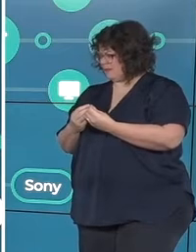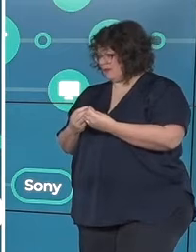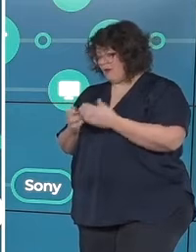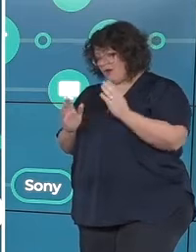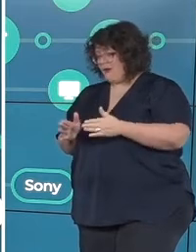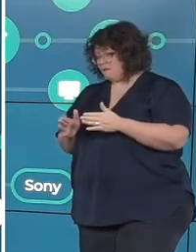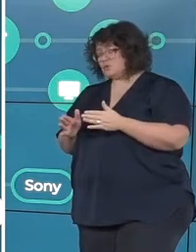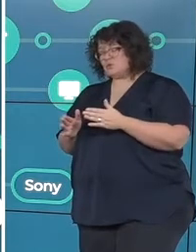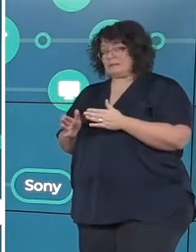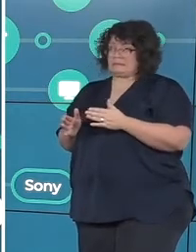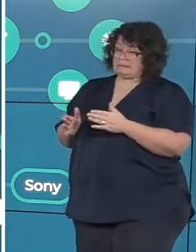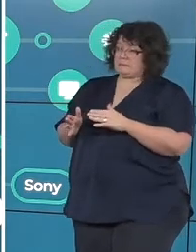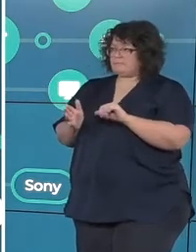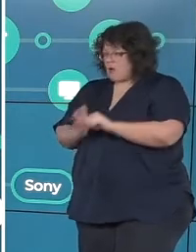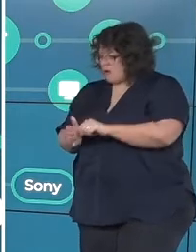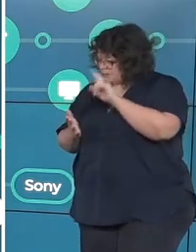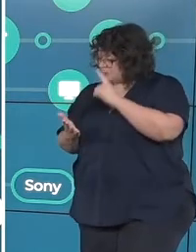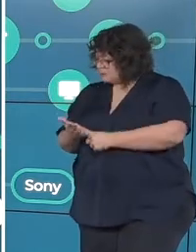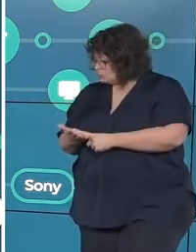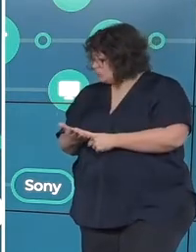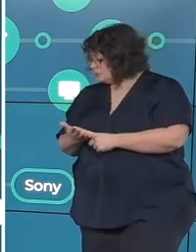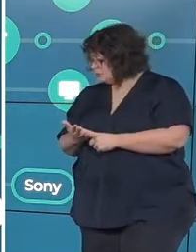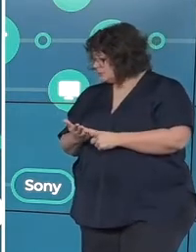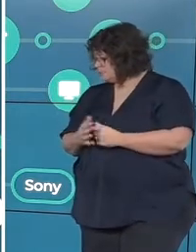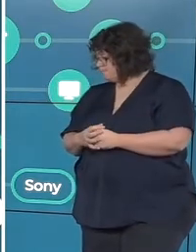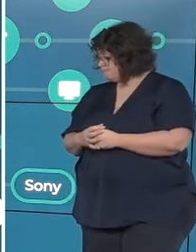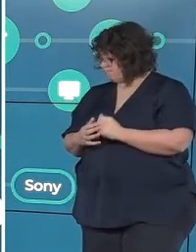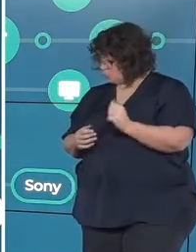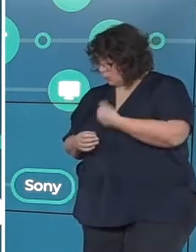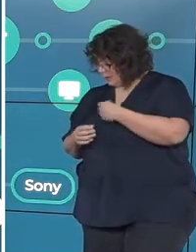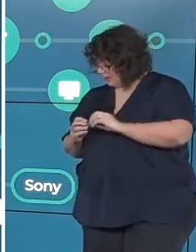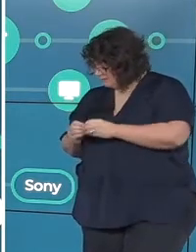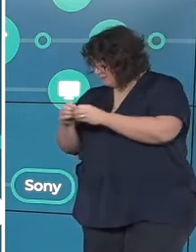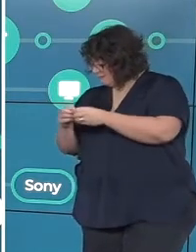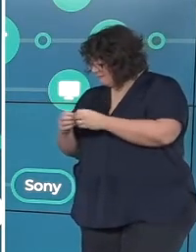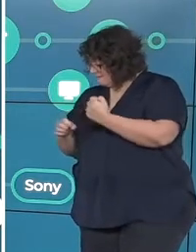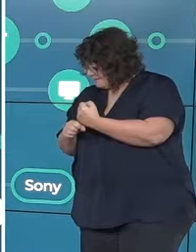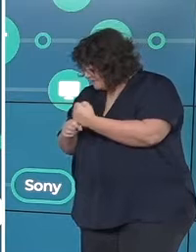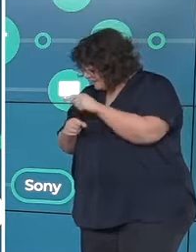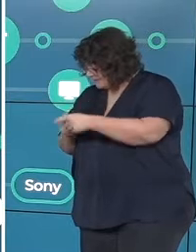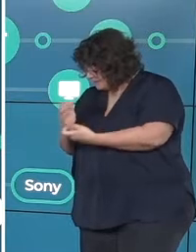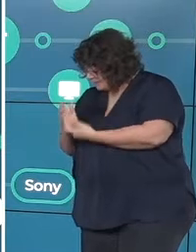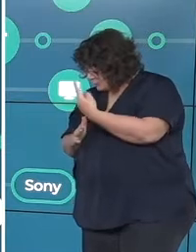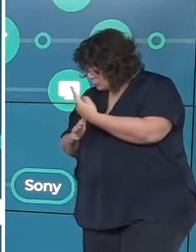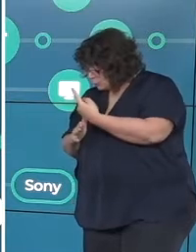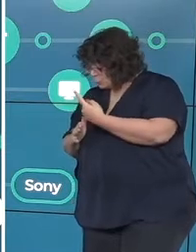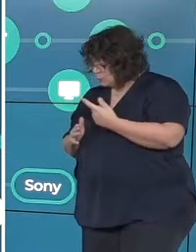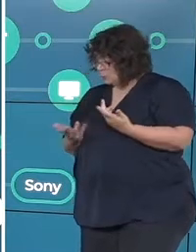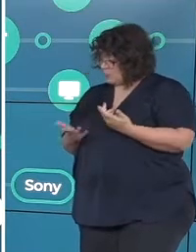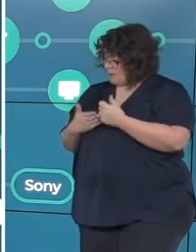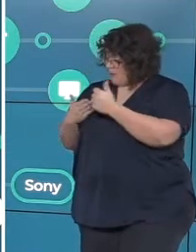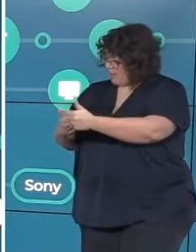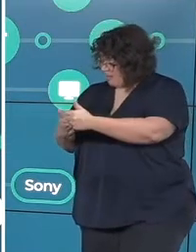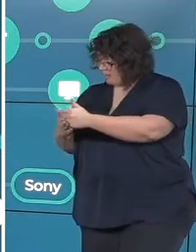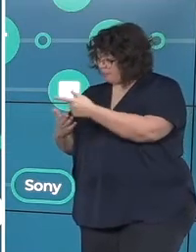group of folks with an impairment or another group? Do we audit for today or do we train for tomorrow? Do we focus on supporting our colleagues or our customers? Do